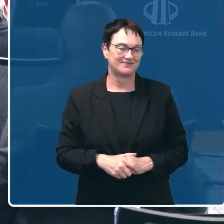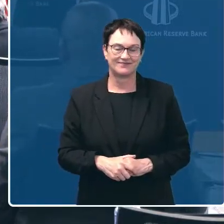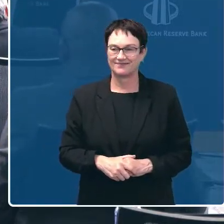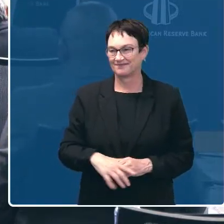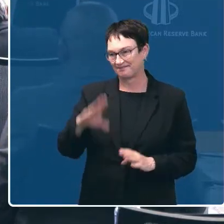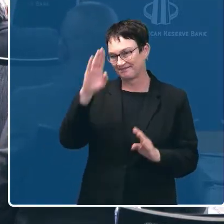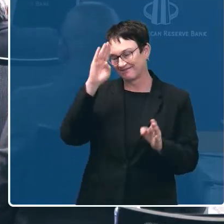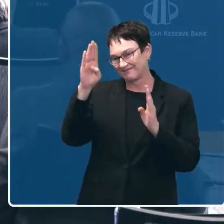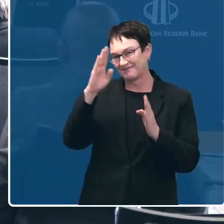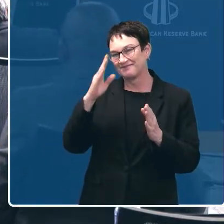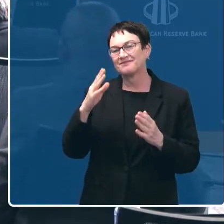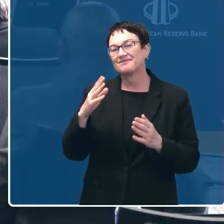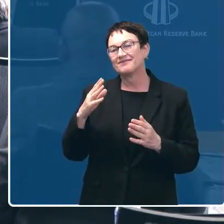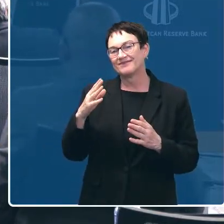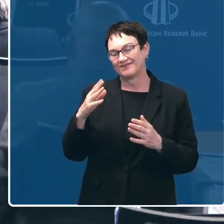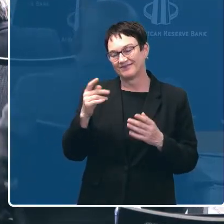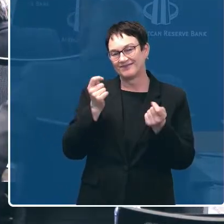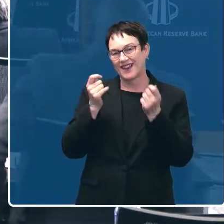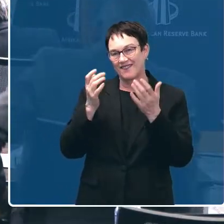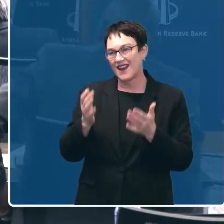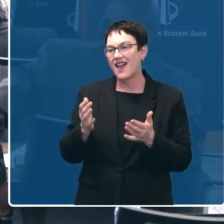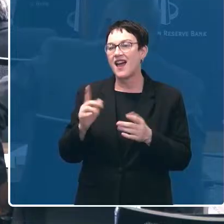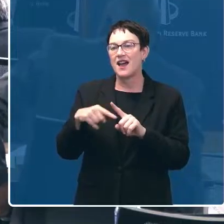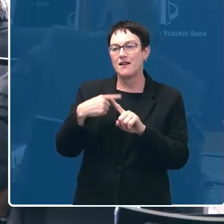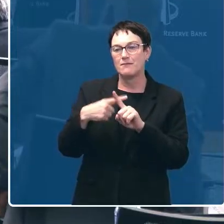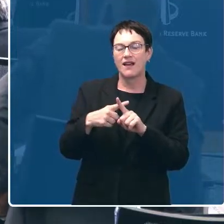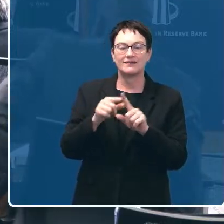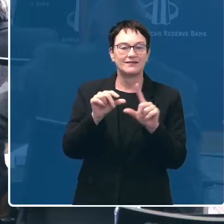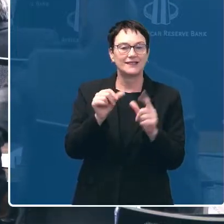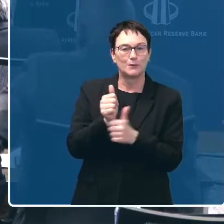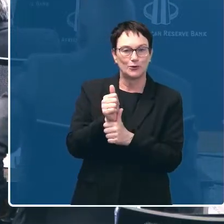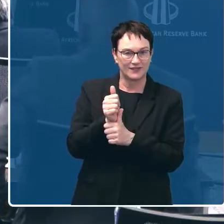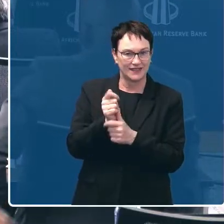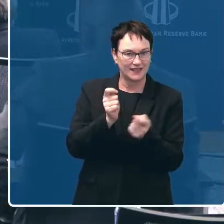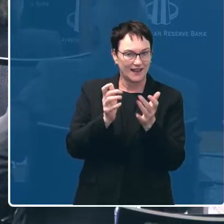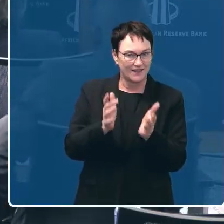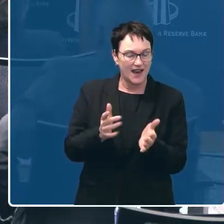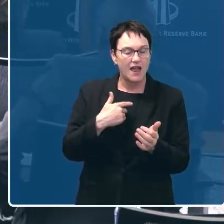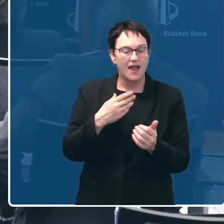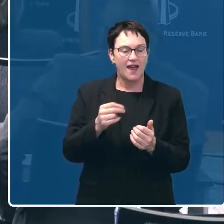Good afternoon, Governor and Deputy Governors. A few questions.